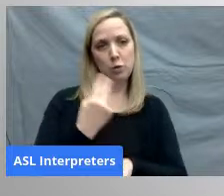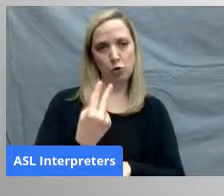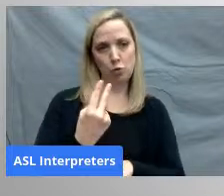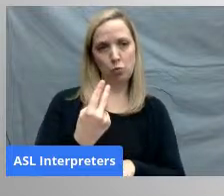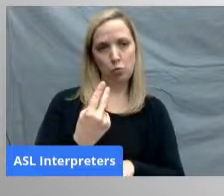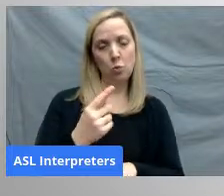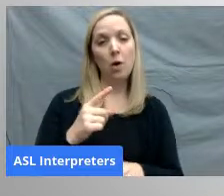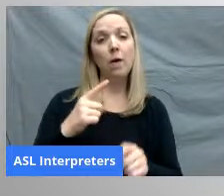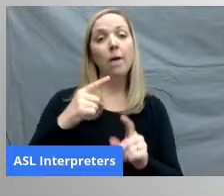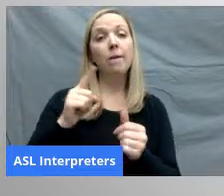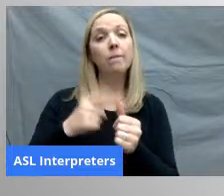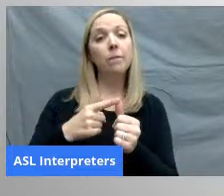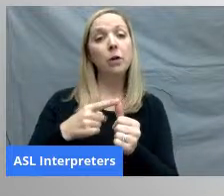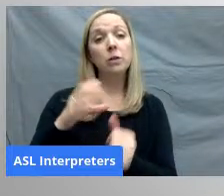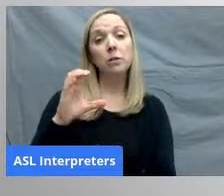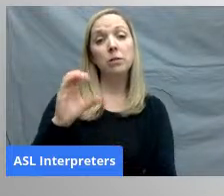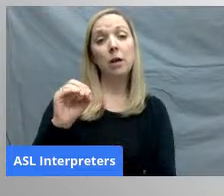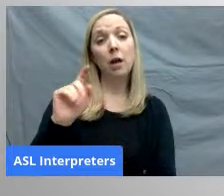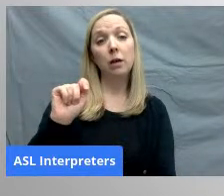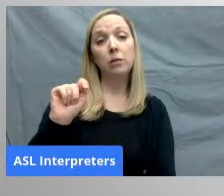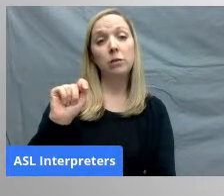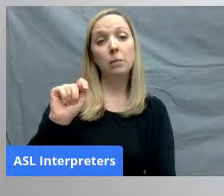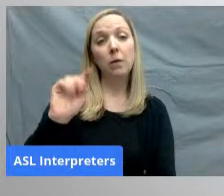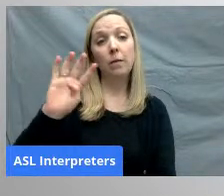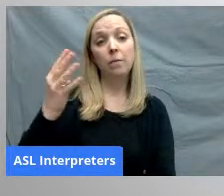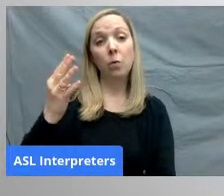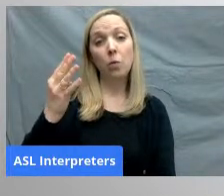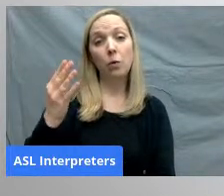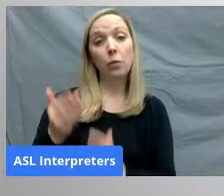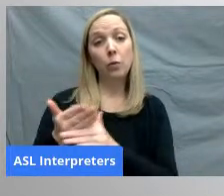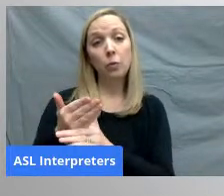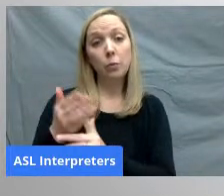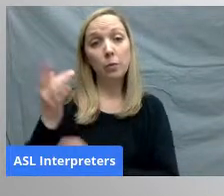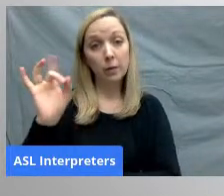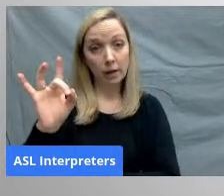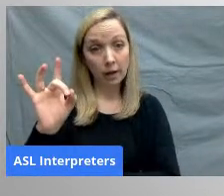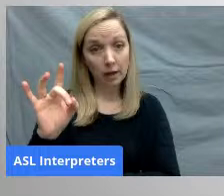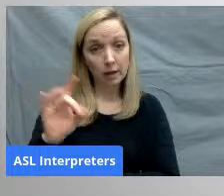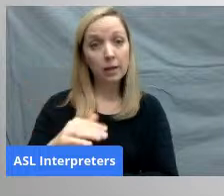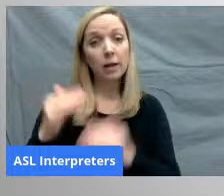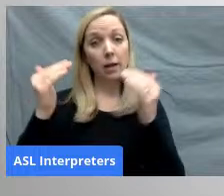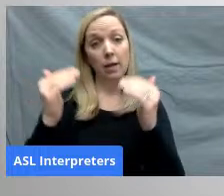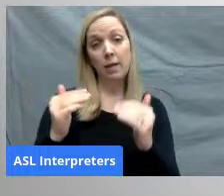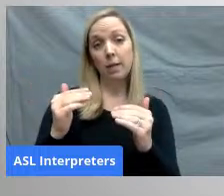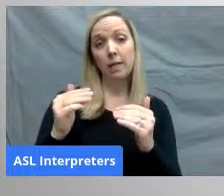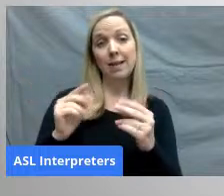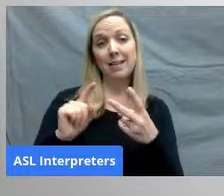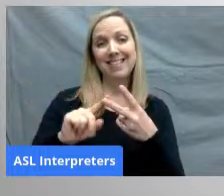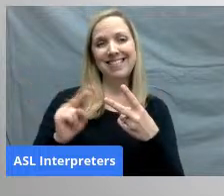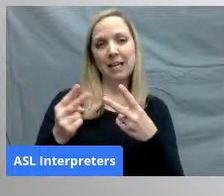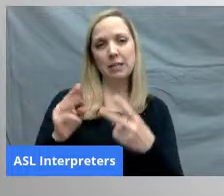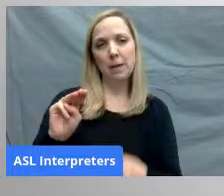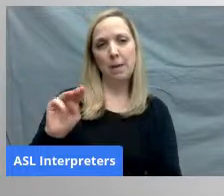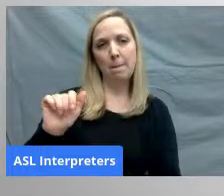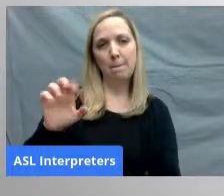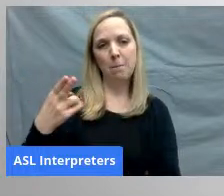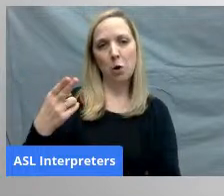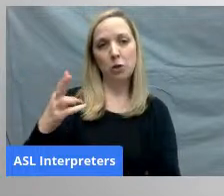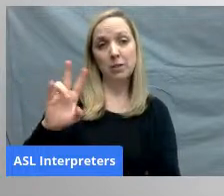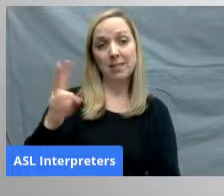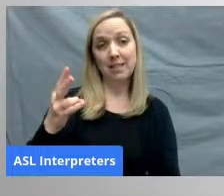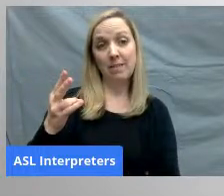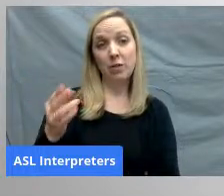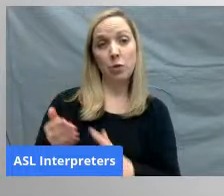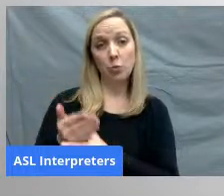October 4th through the 8th, and the other is March 7th through the 11th, and that is for our pre-K through 8th